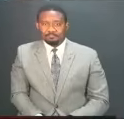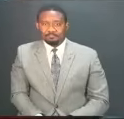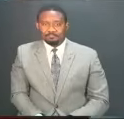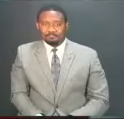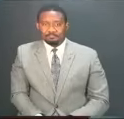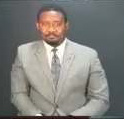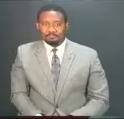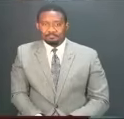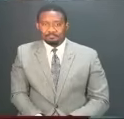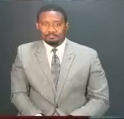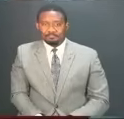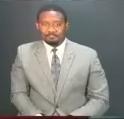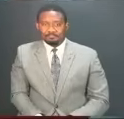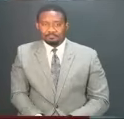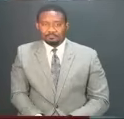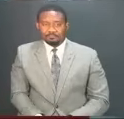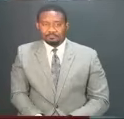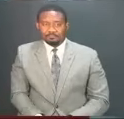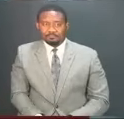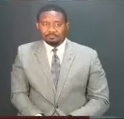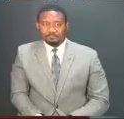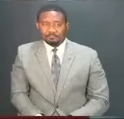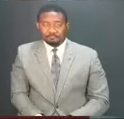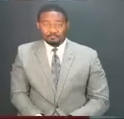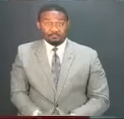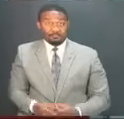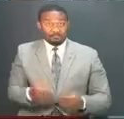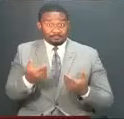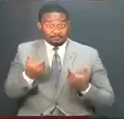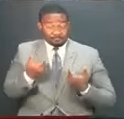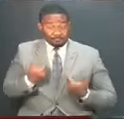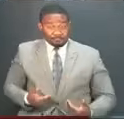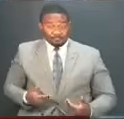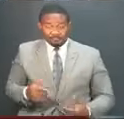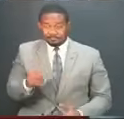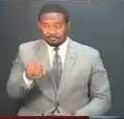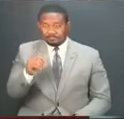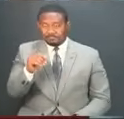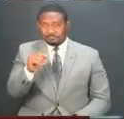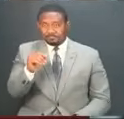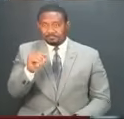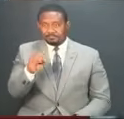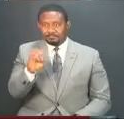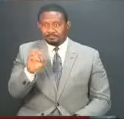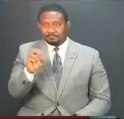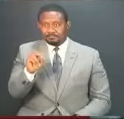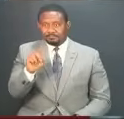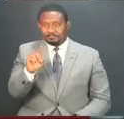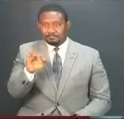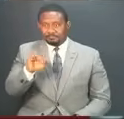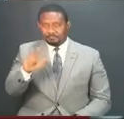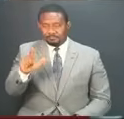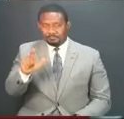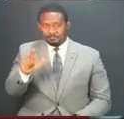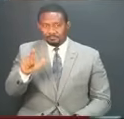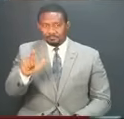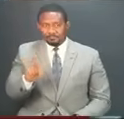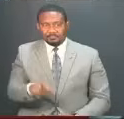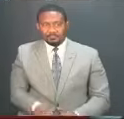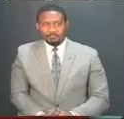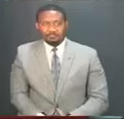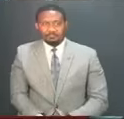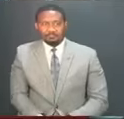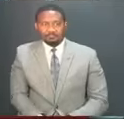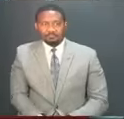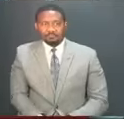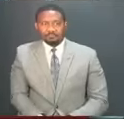Mr. Speaker, my name is Honorable Godfred Henry Bento, Member of Parliament from Pro. Honorable